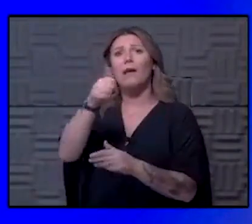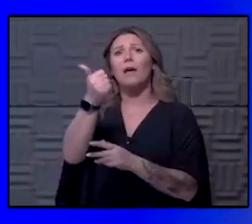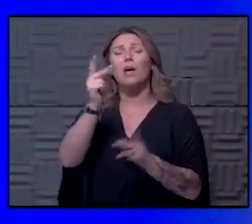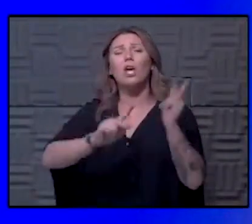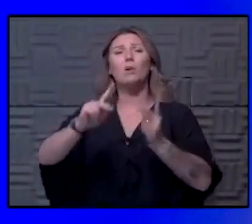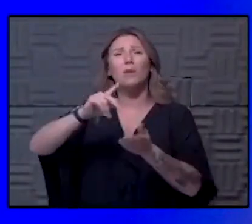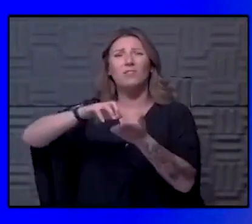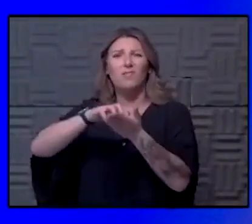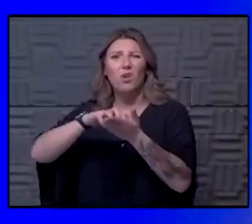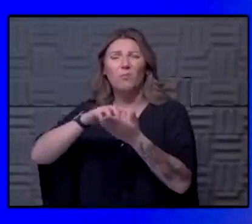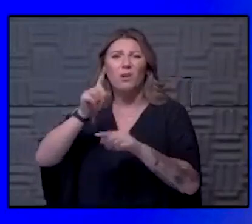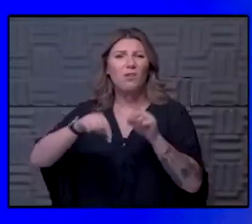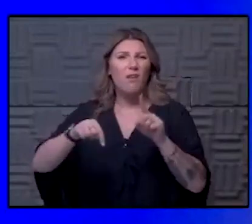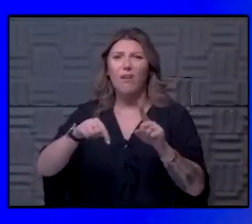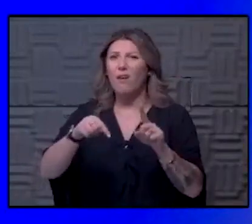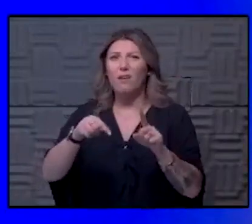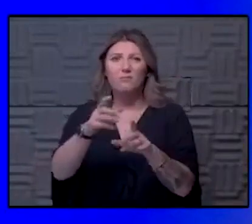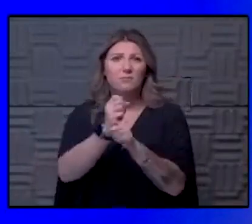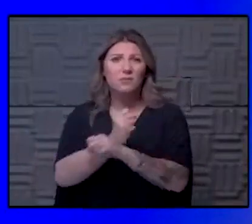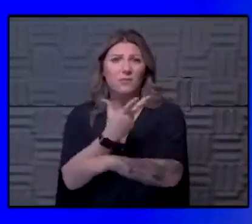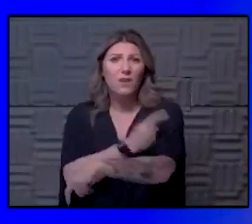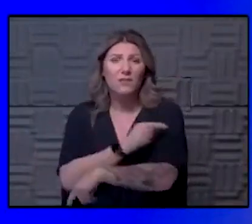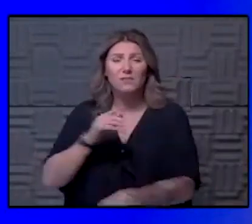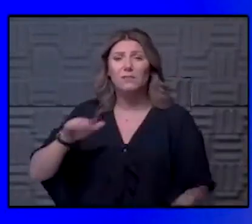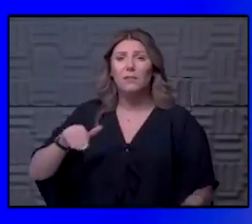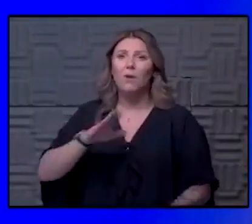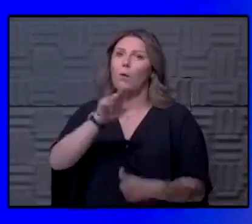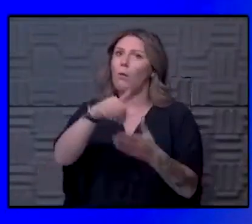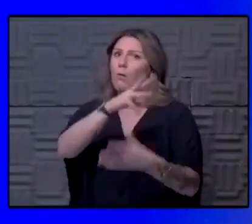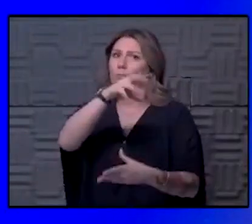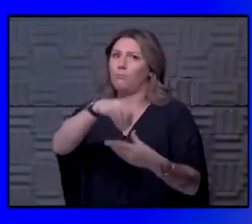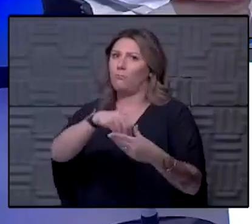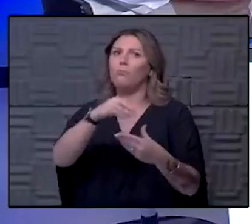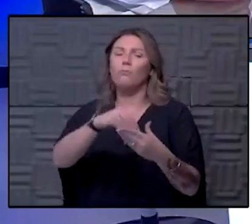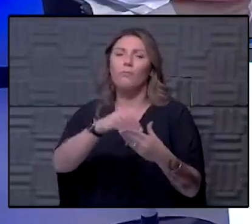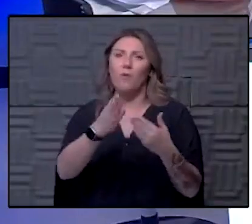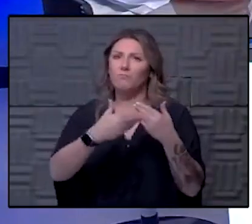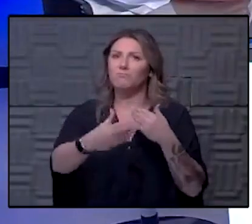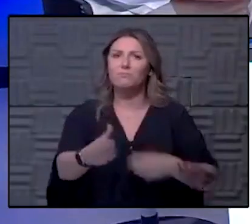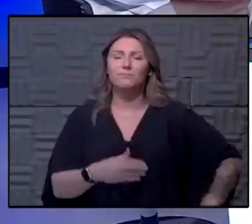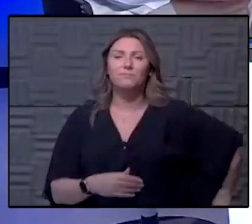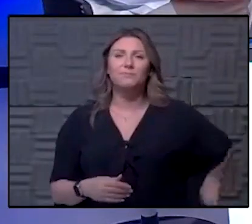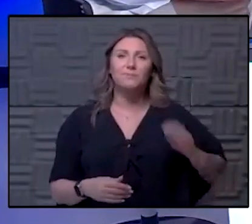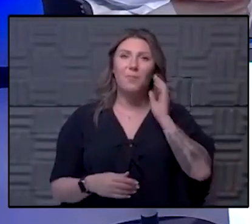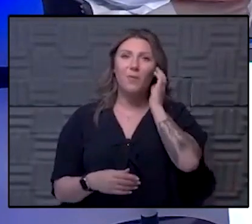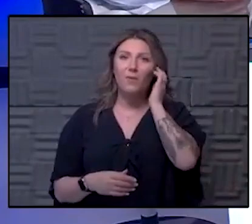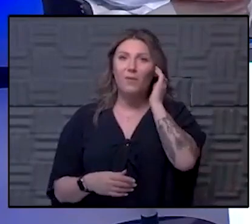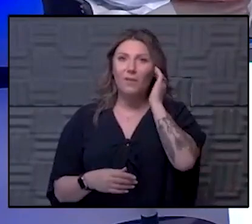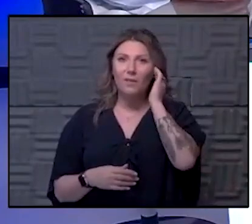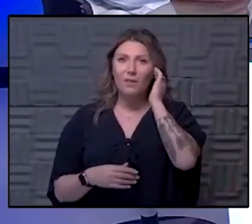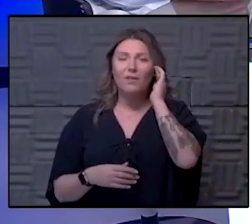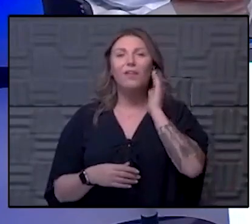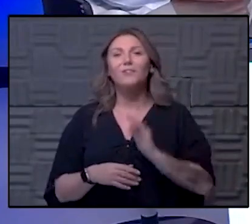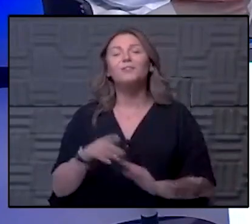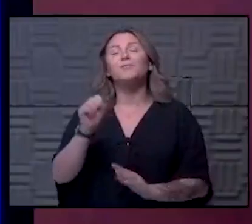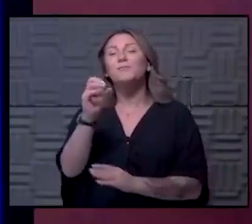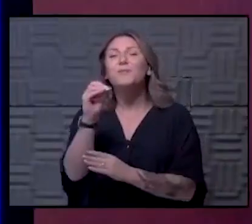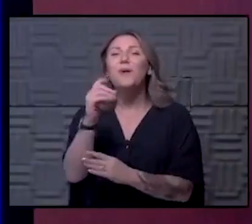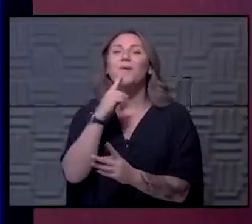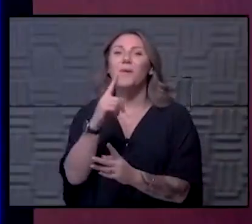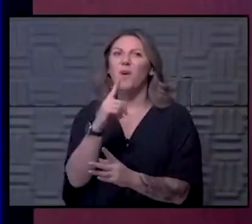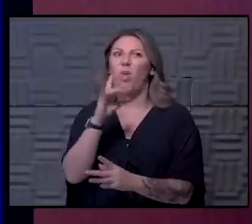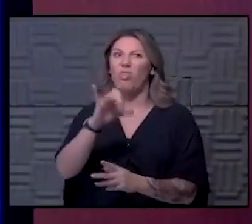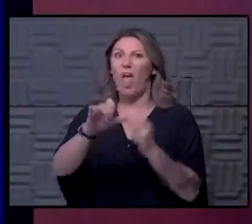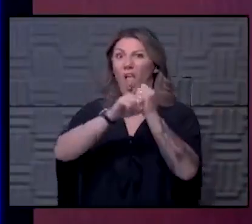the ability to get the vaccine yet. All that will play a role moving forward. So Cody, I'm back in the chair, and hopefully that long-winded